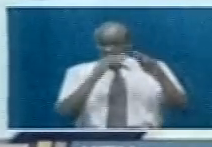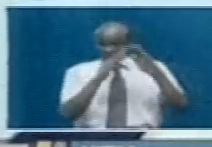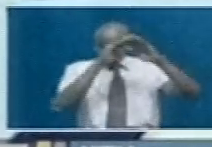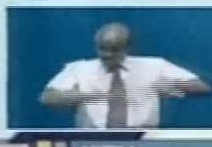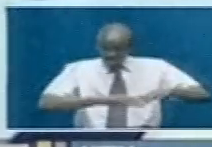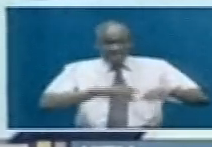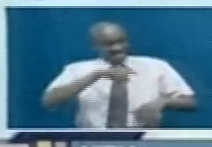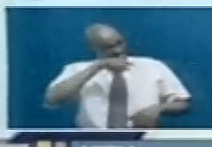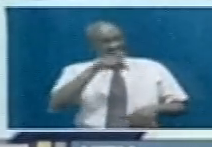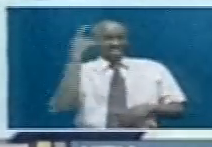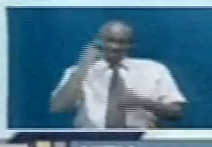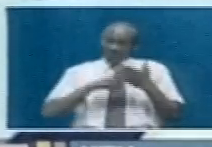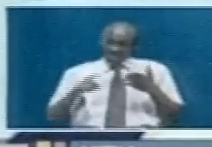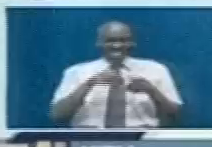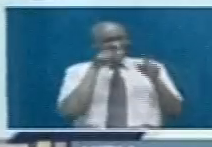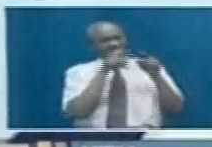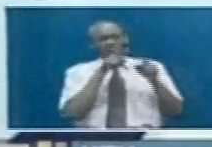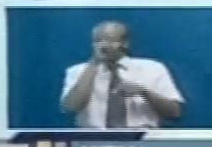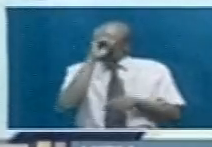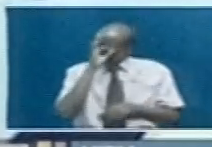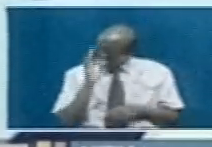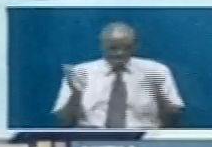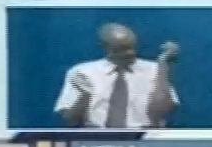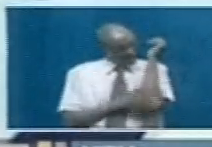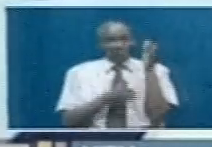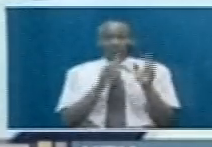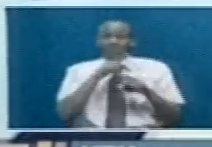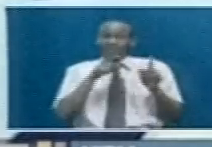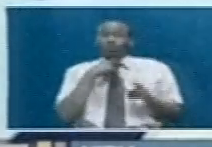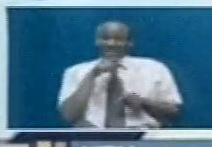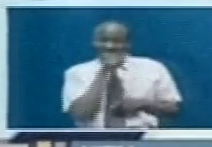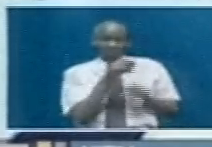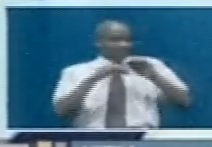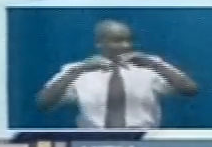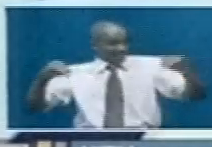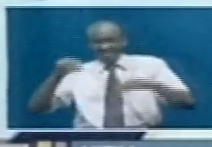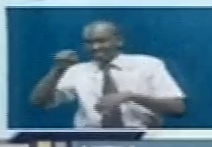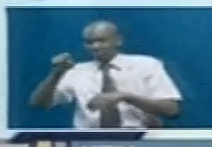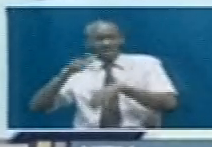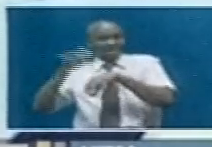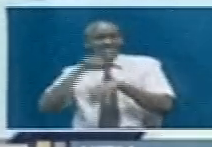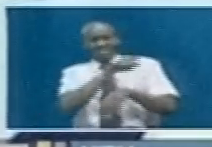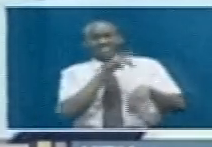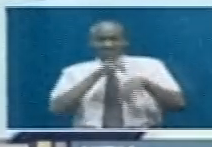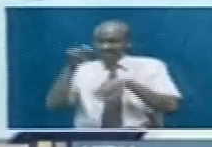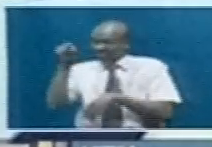collapsed last week on Wednesday was a serious tragedy and wanted to be treated as an isolated case.